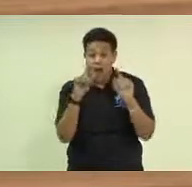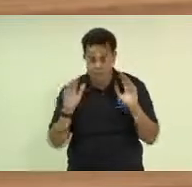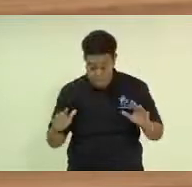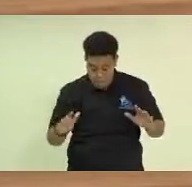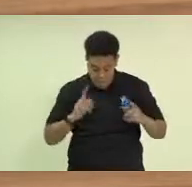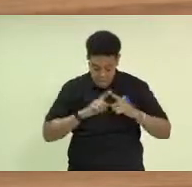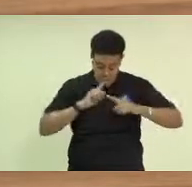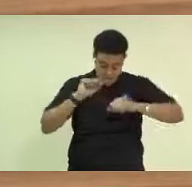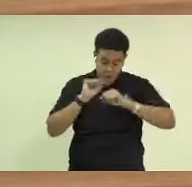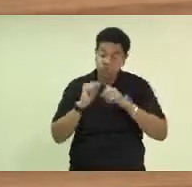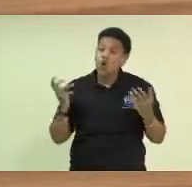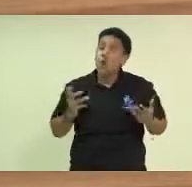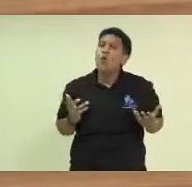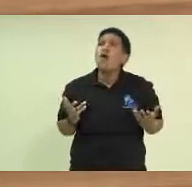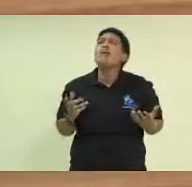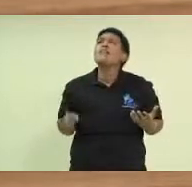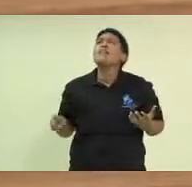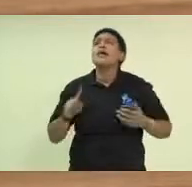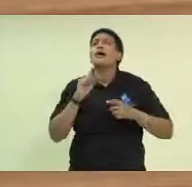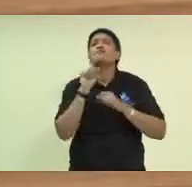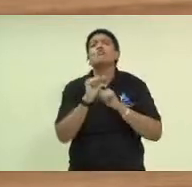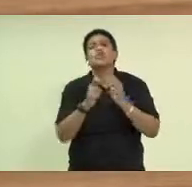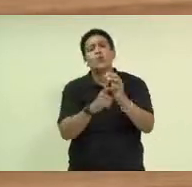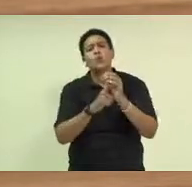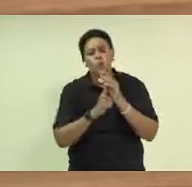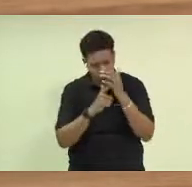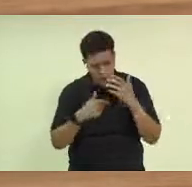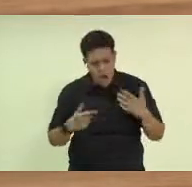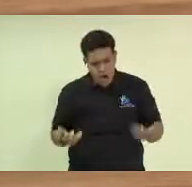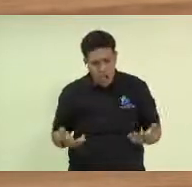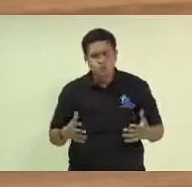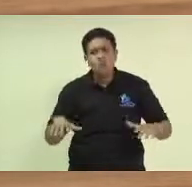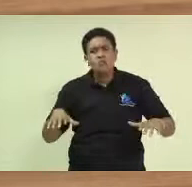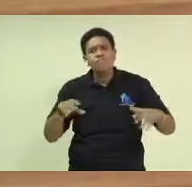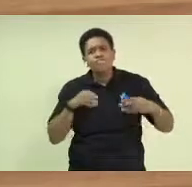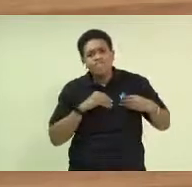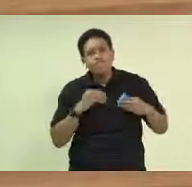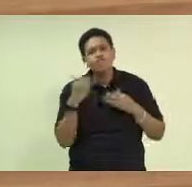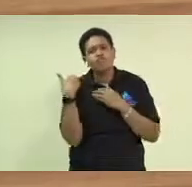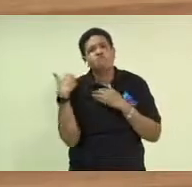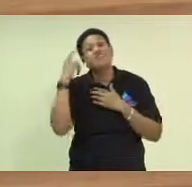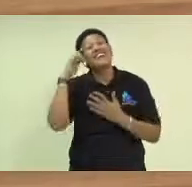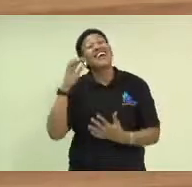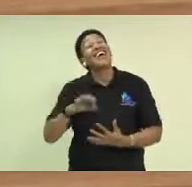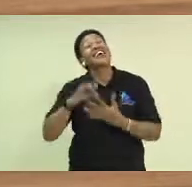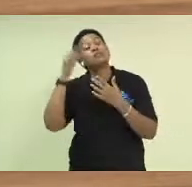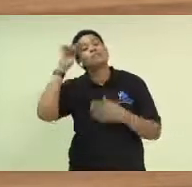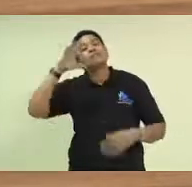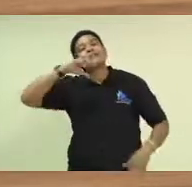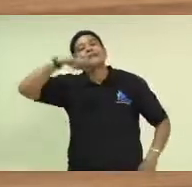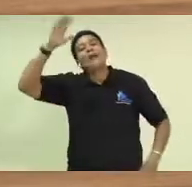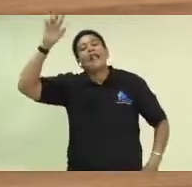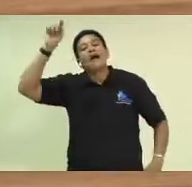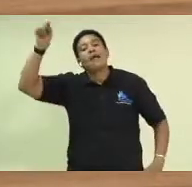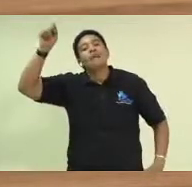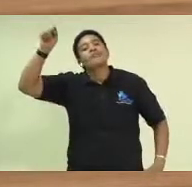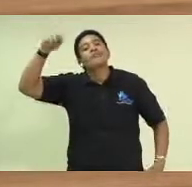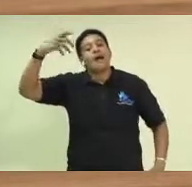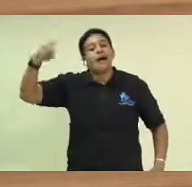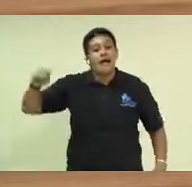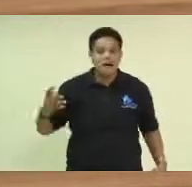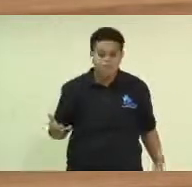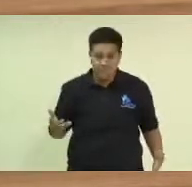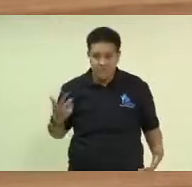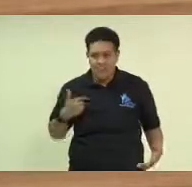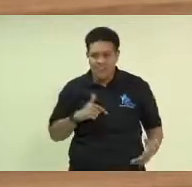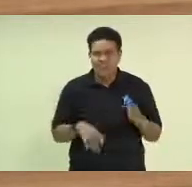and to ensure that they are required to take responsibility, especially for the elderly, that